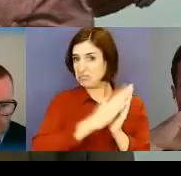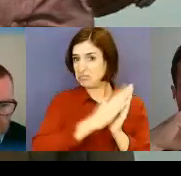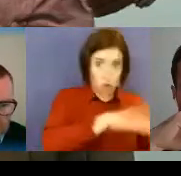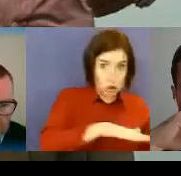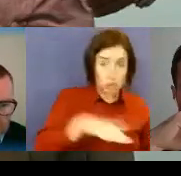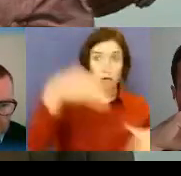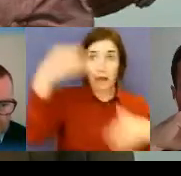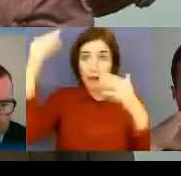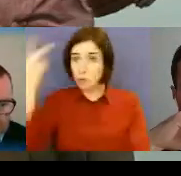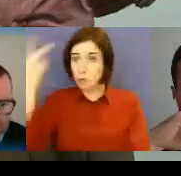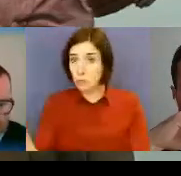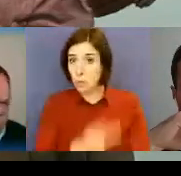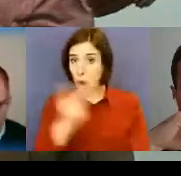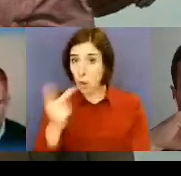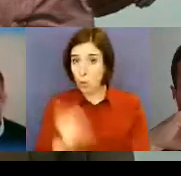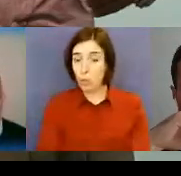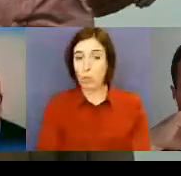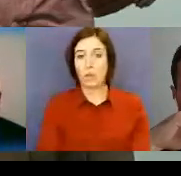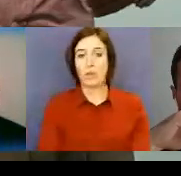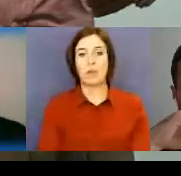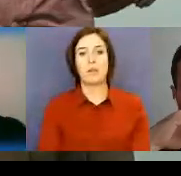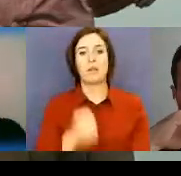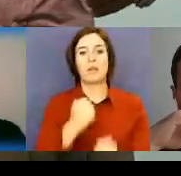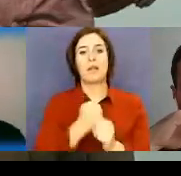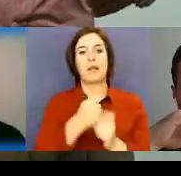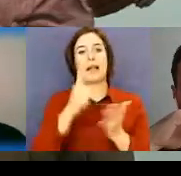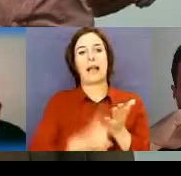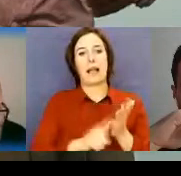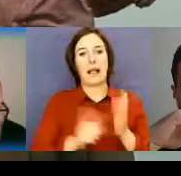The campaign is mostly